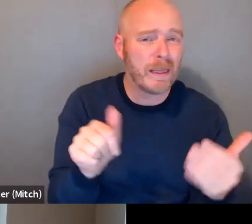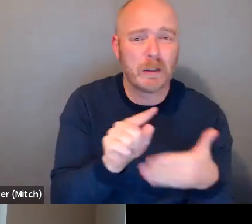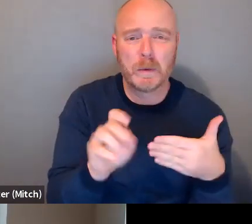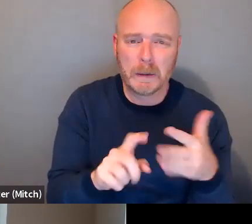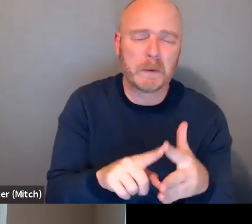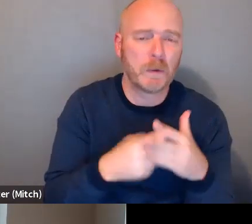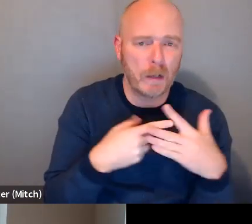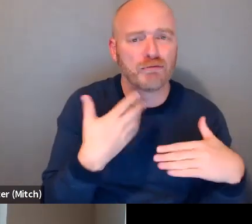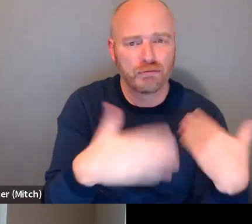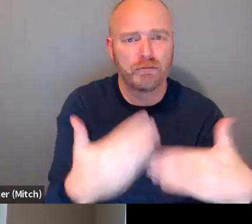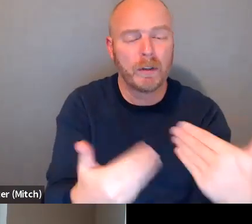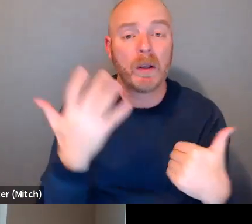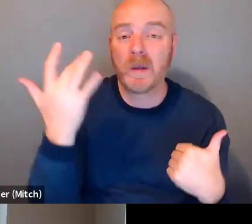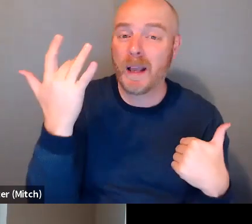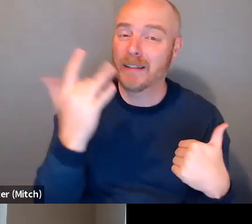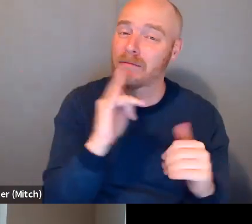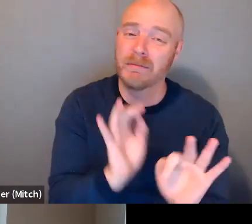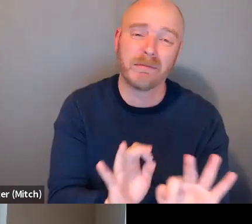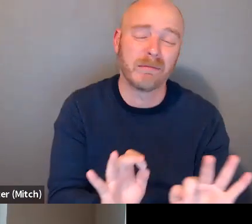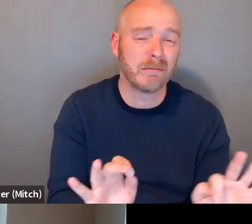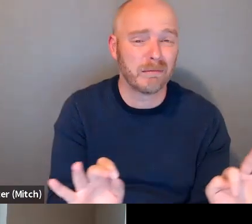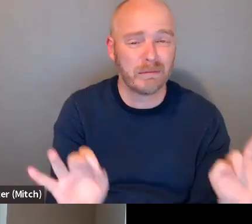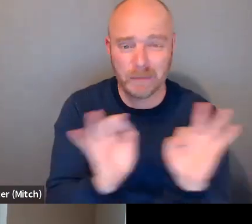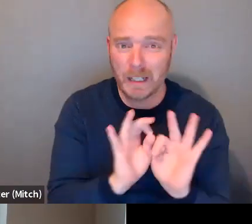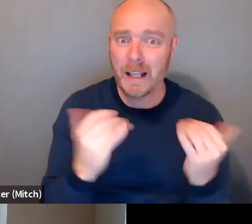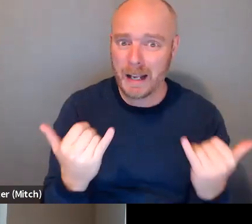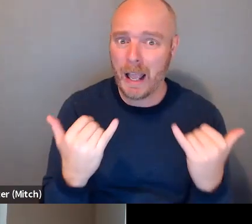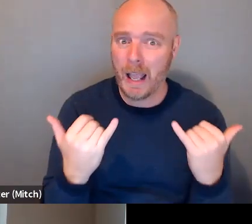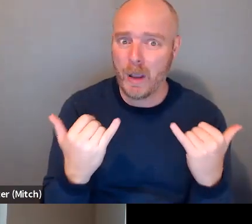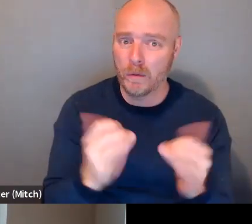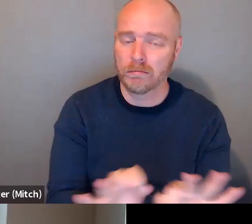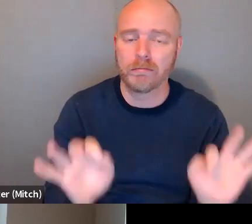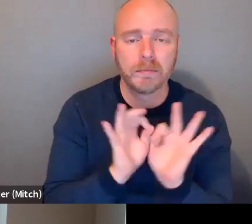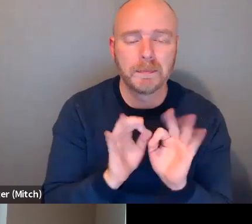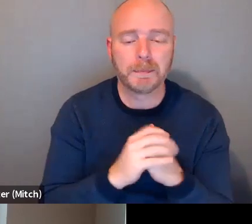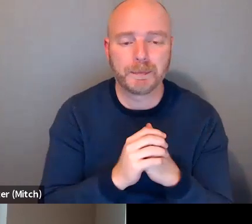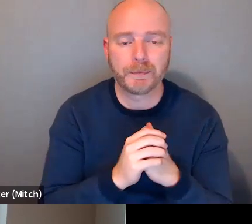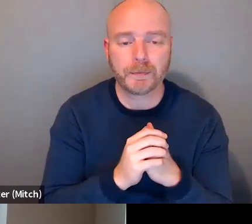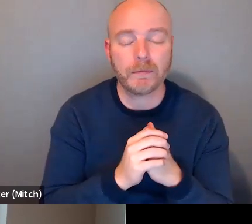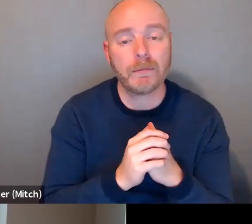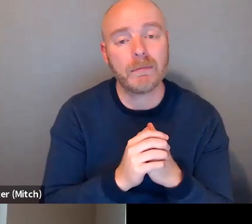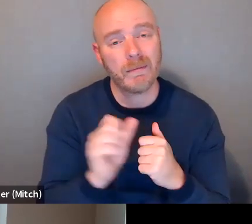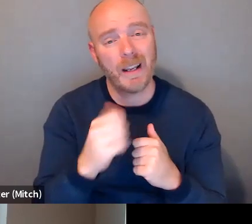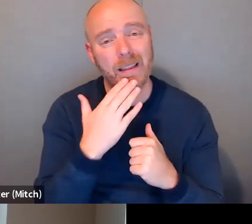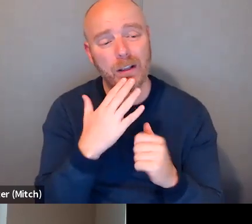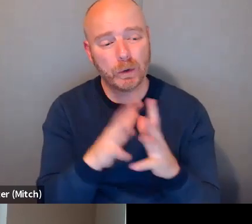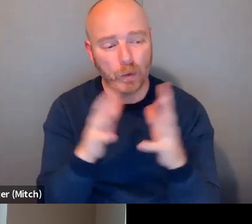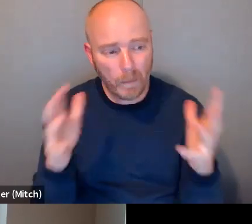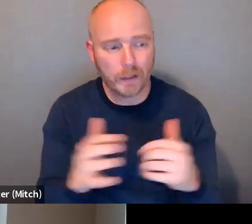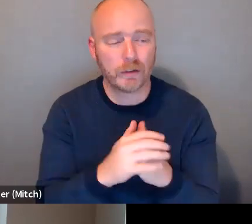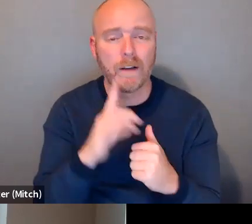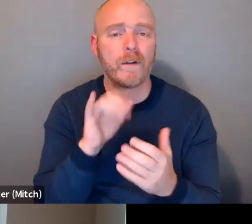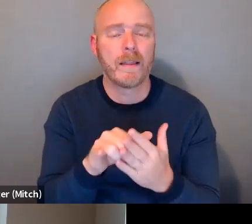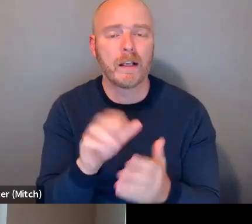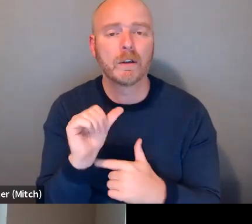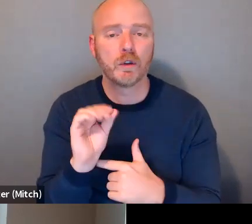and start that process, because it's really, really getting to be important. Yeah, thank you so much for